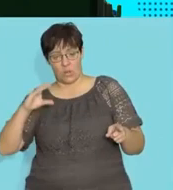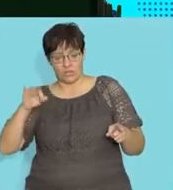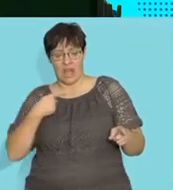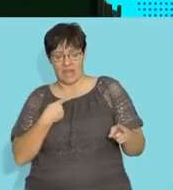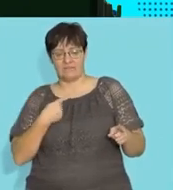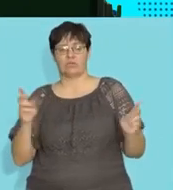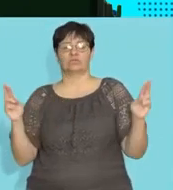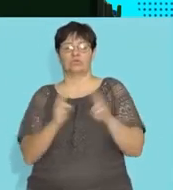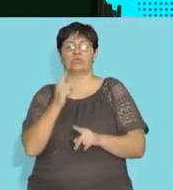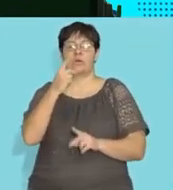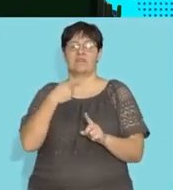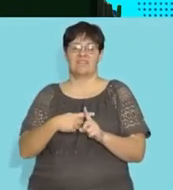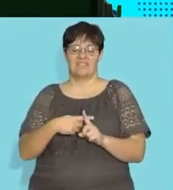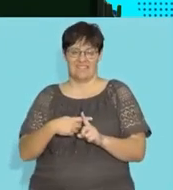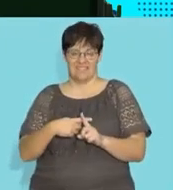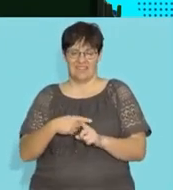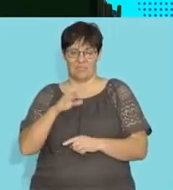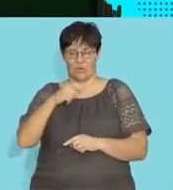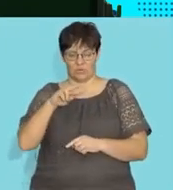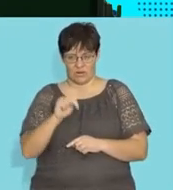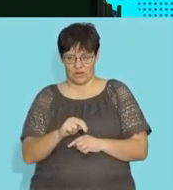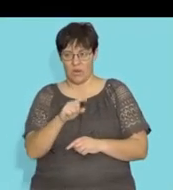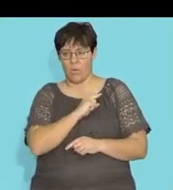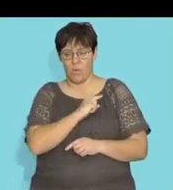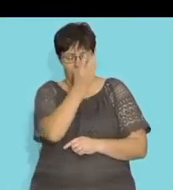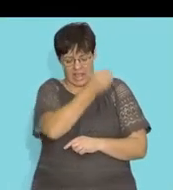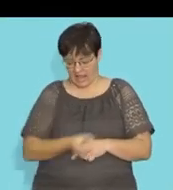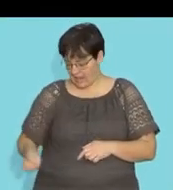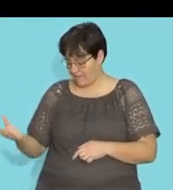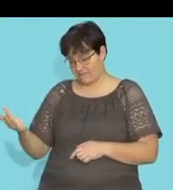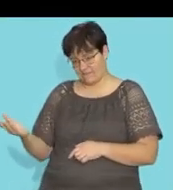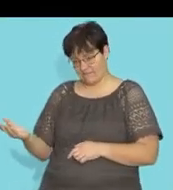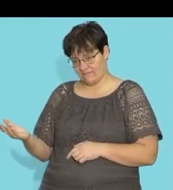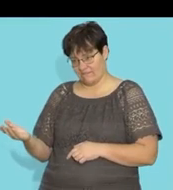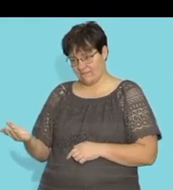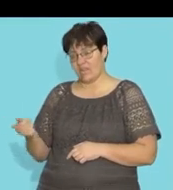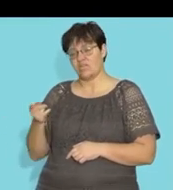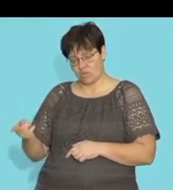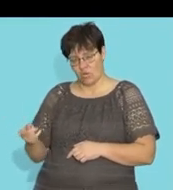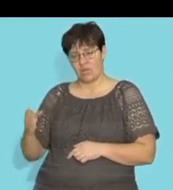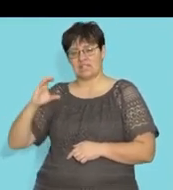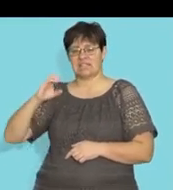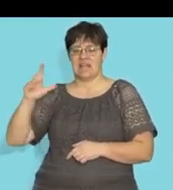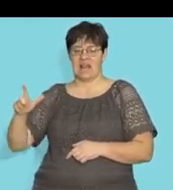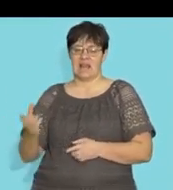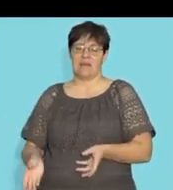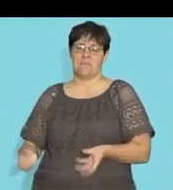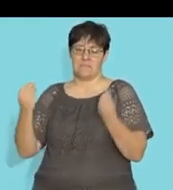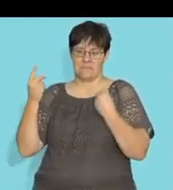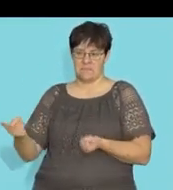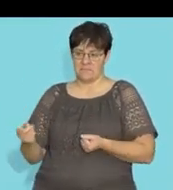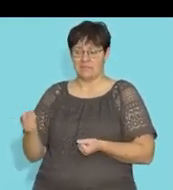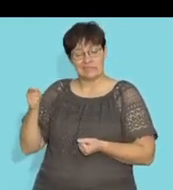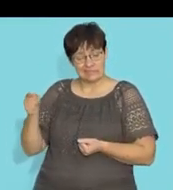proton short because that acid has given away that proton to become the chloride ion,